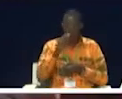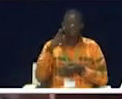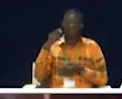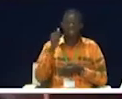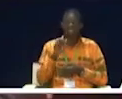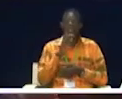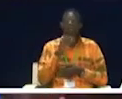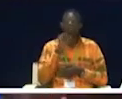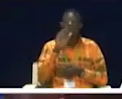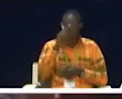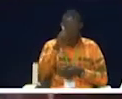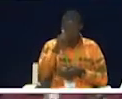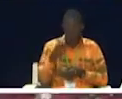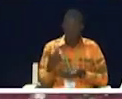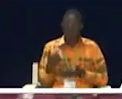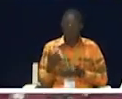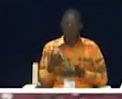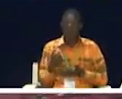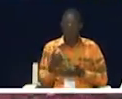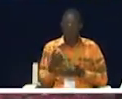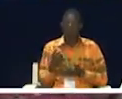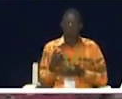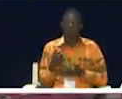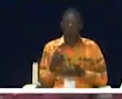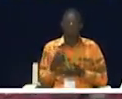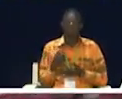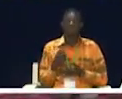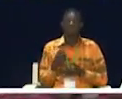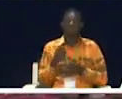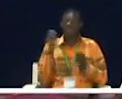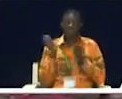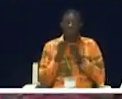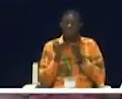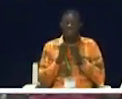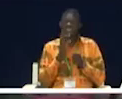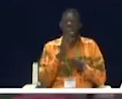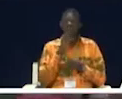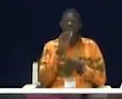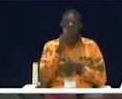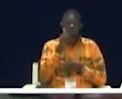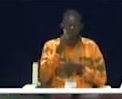yours. God's glory is not yours. Vengeance is not yours.